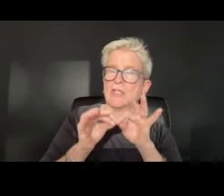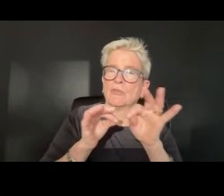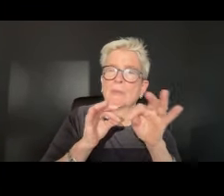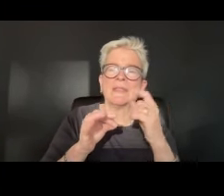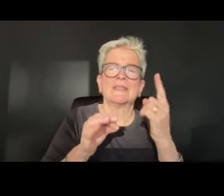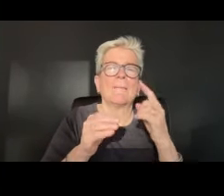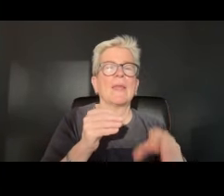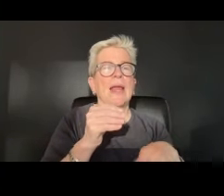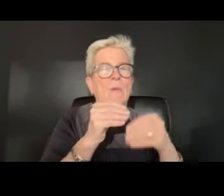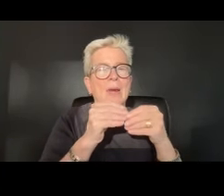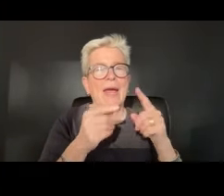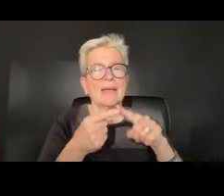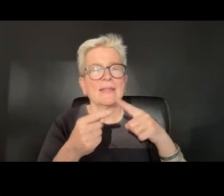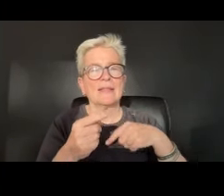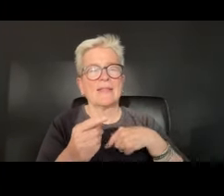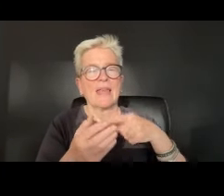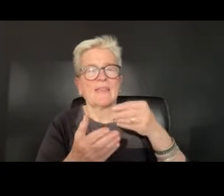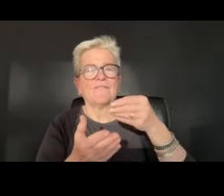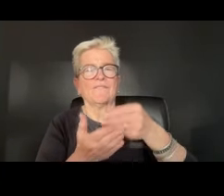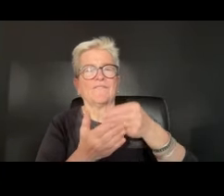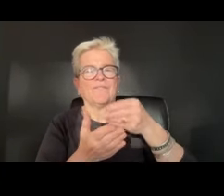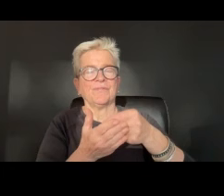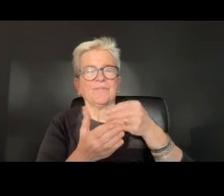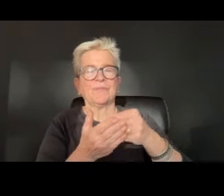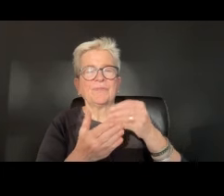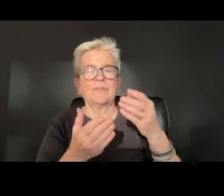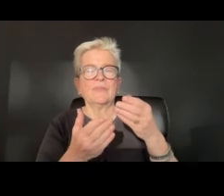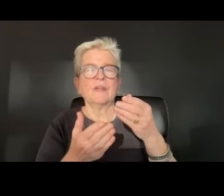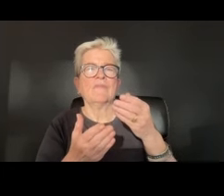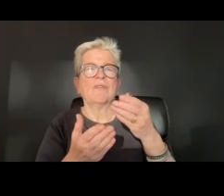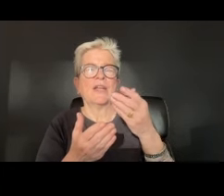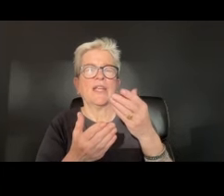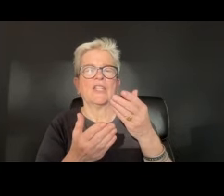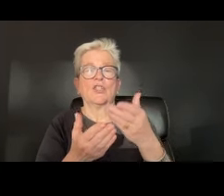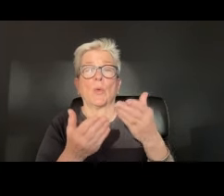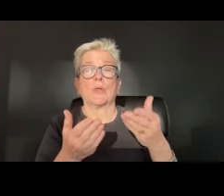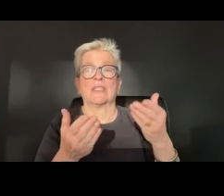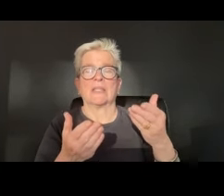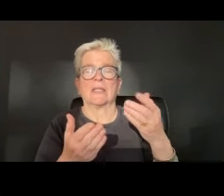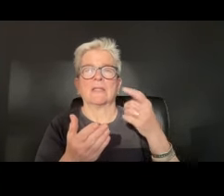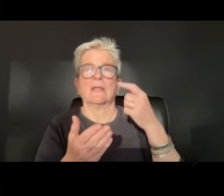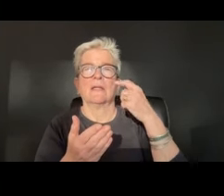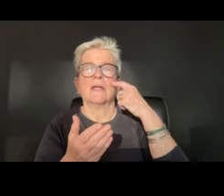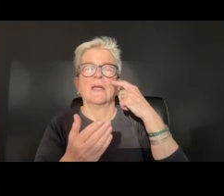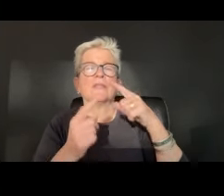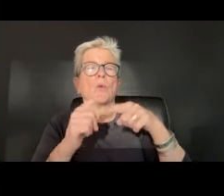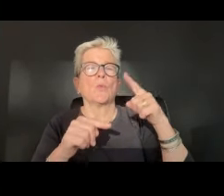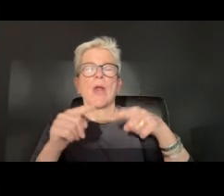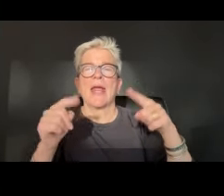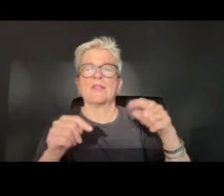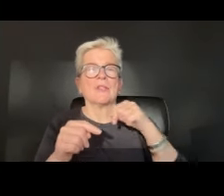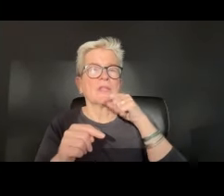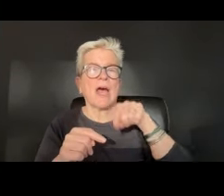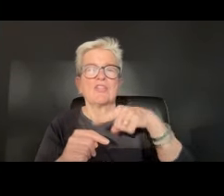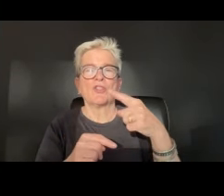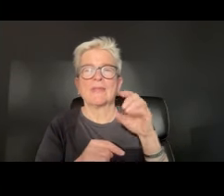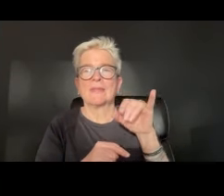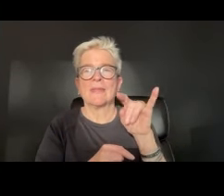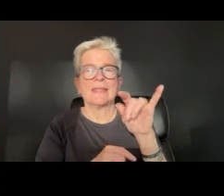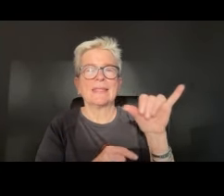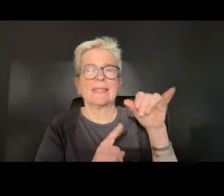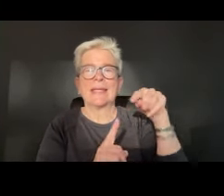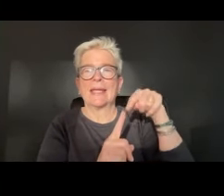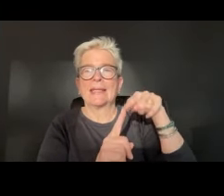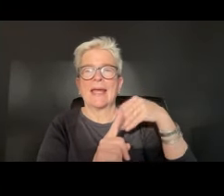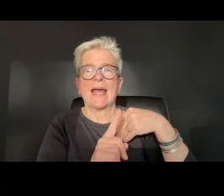funding sources for affordable housing are not just city sources. There are a whole range of subsidy sources that the city and